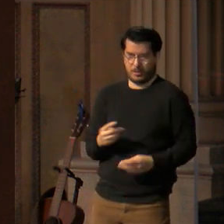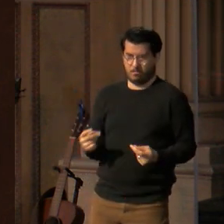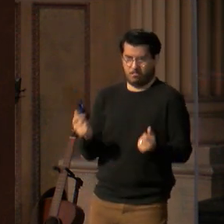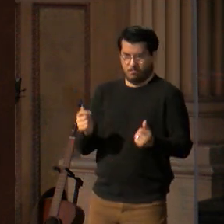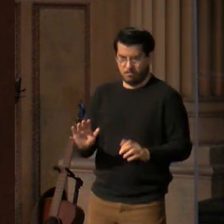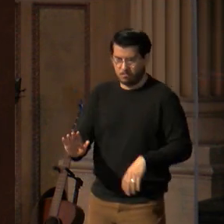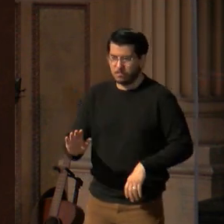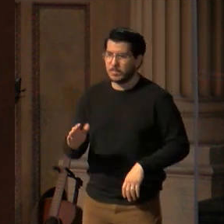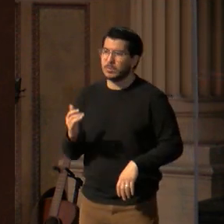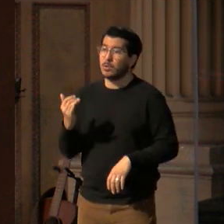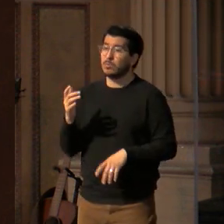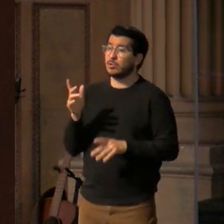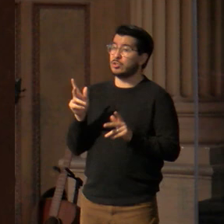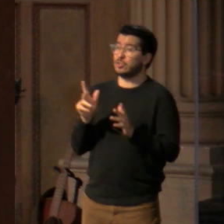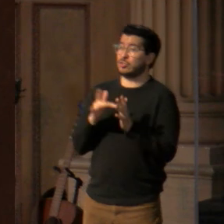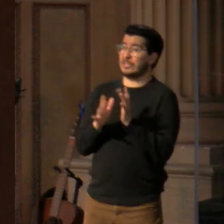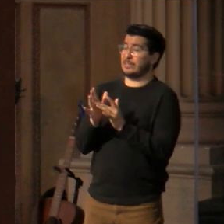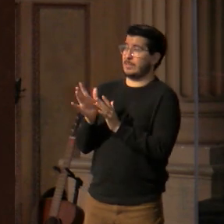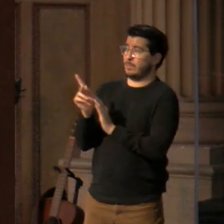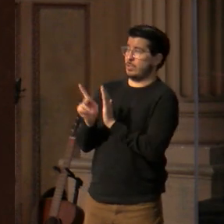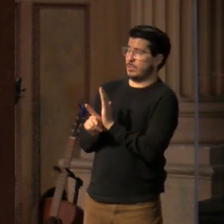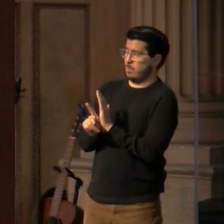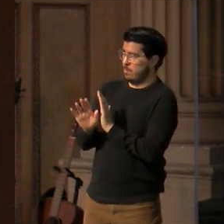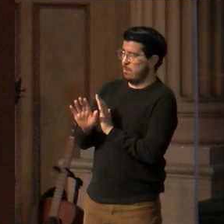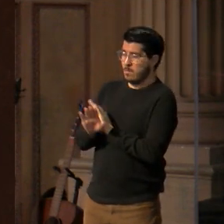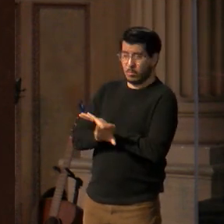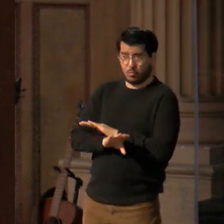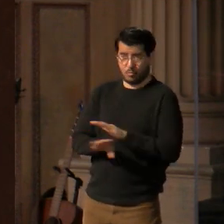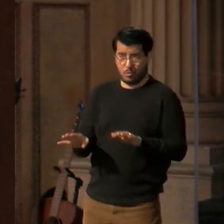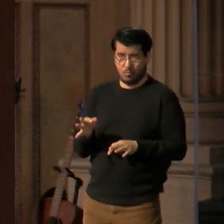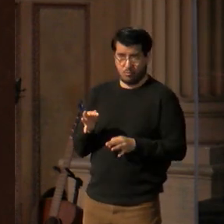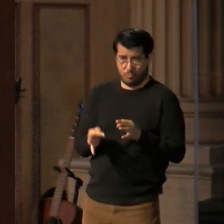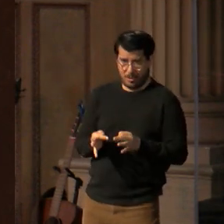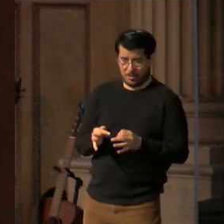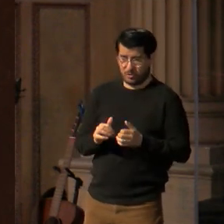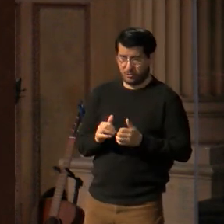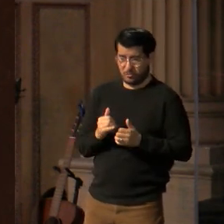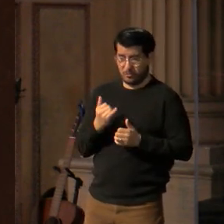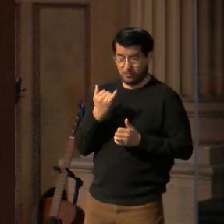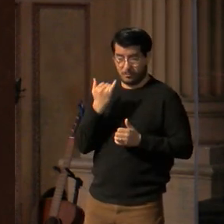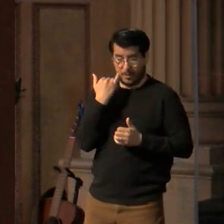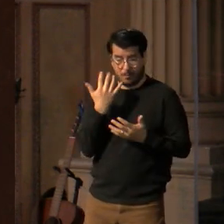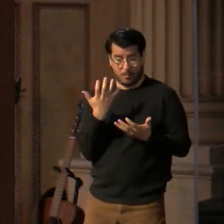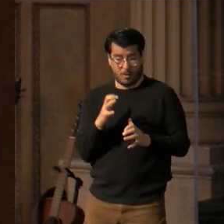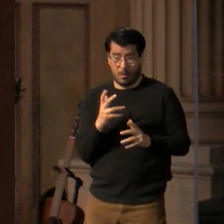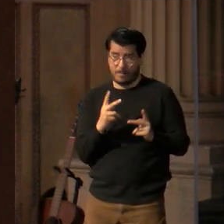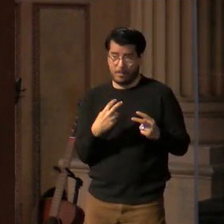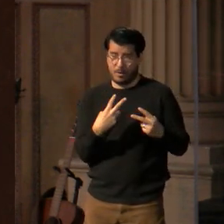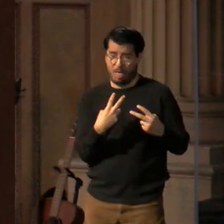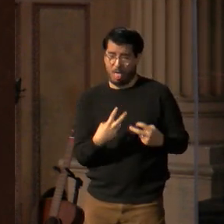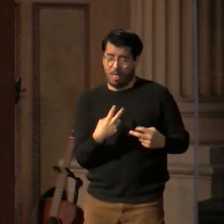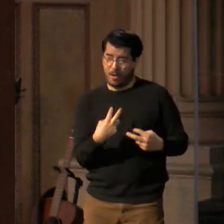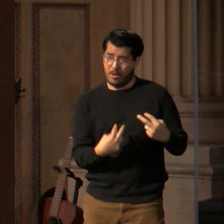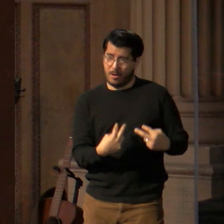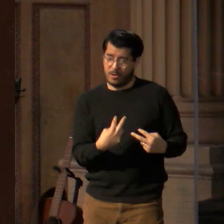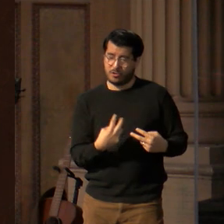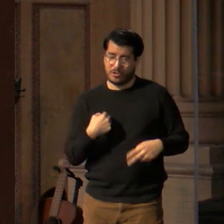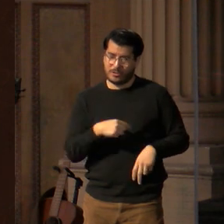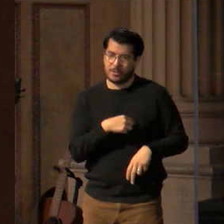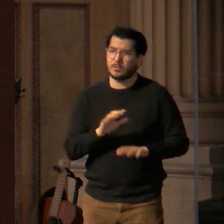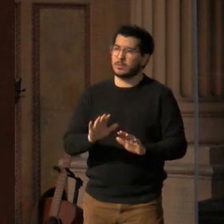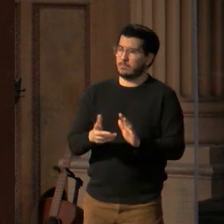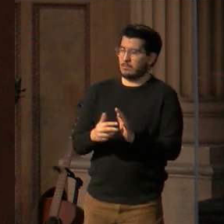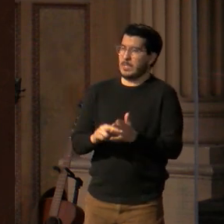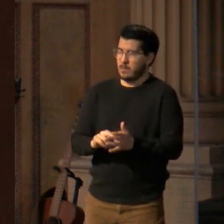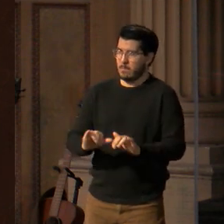So if we're going to apply Jesus' principle that we're not supposed to judge in a way that we don't want to be judged, then that means we don't judge people any more quickly than we would want someone to judge